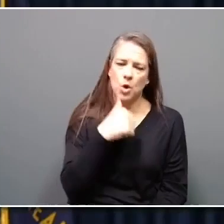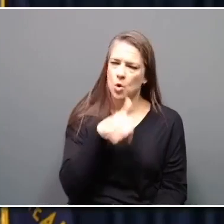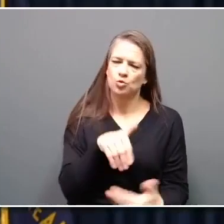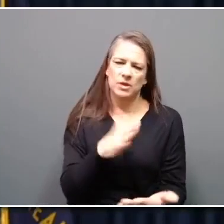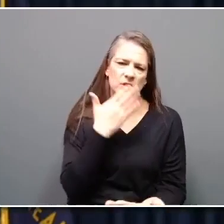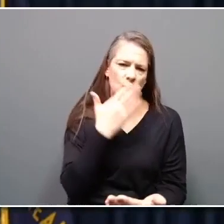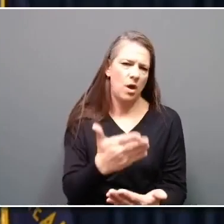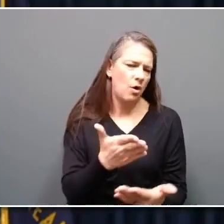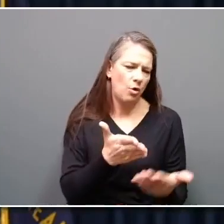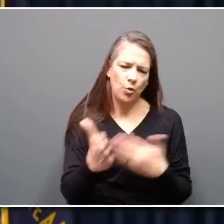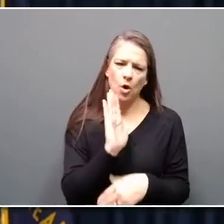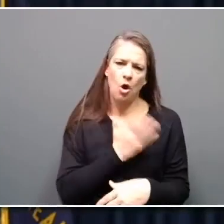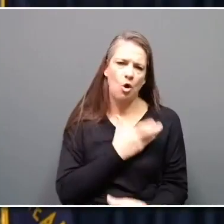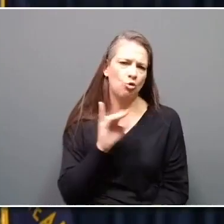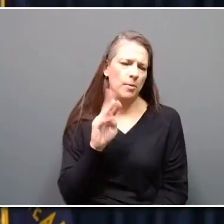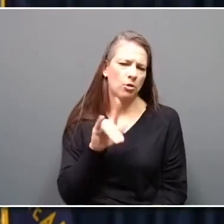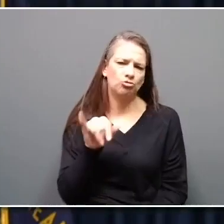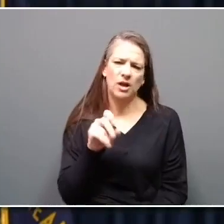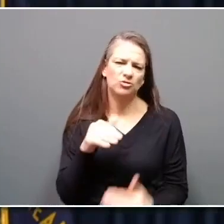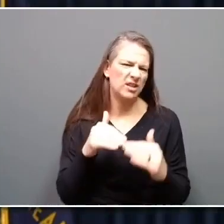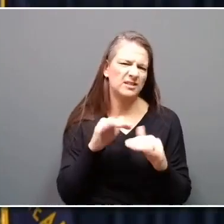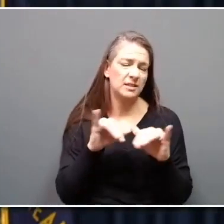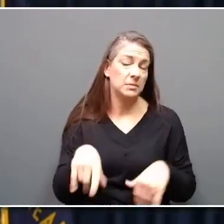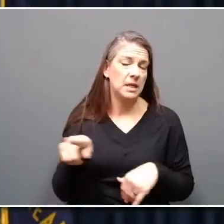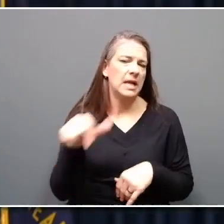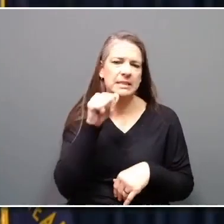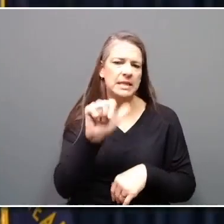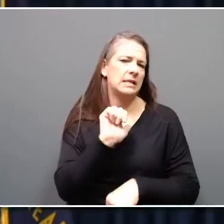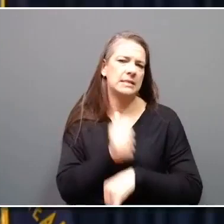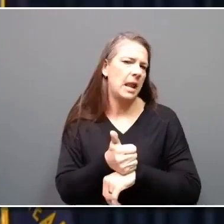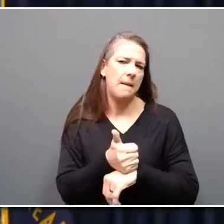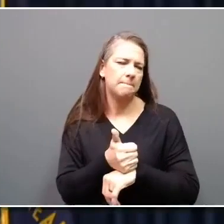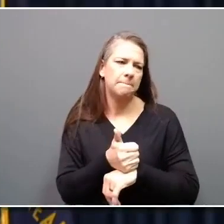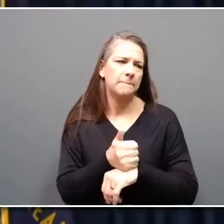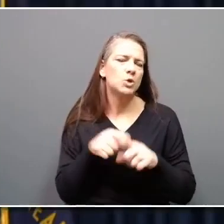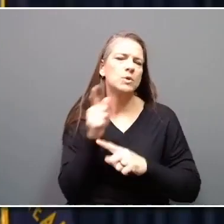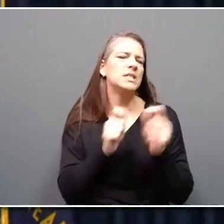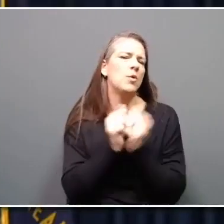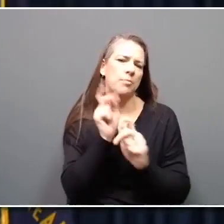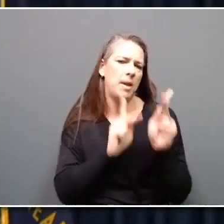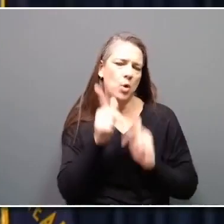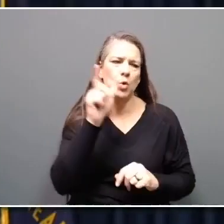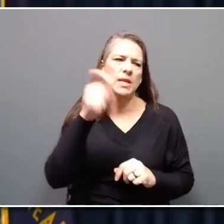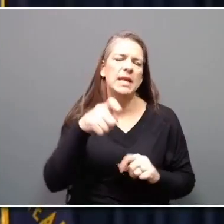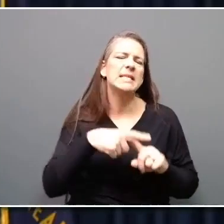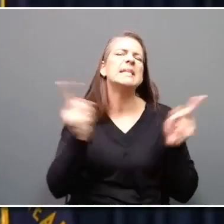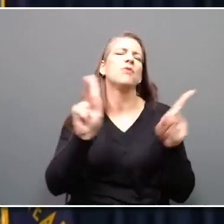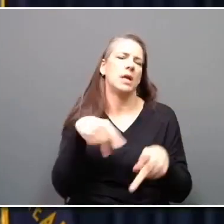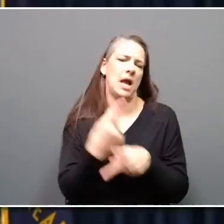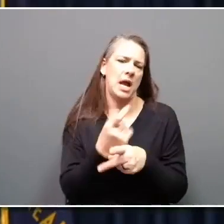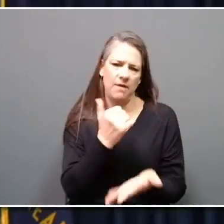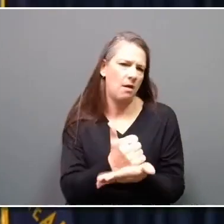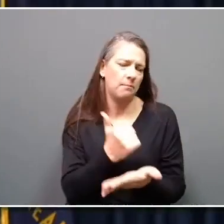criminal justice system, which isn't set up to ultimately deal with folks that need a different kind of help. And look at how